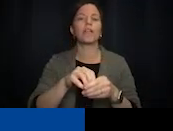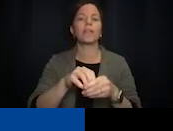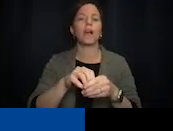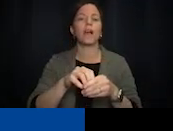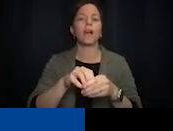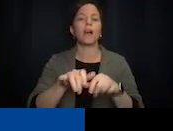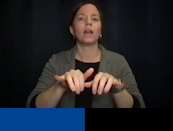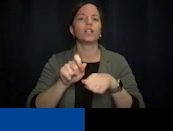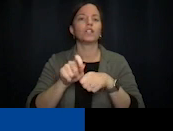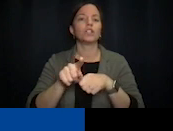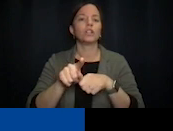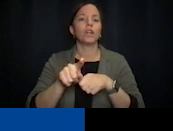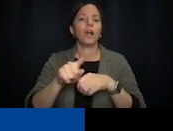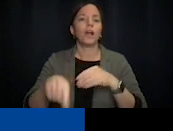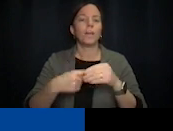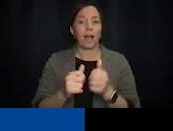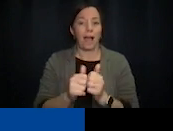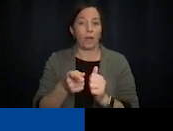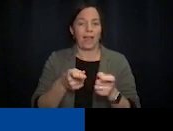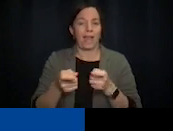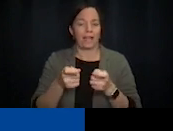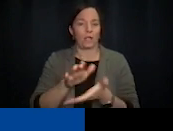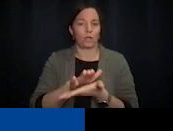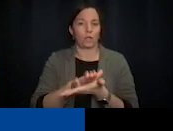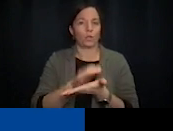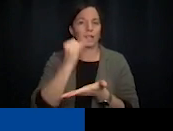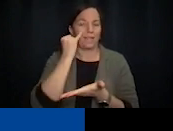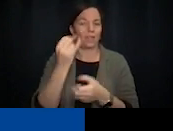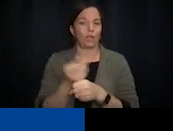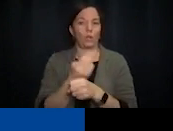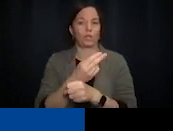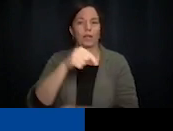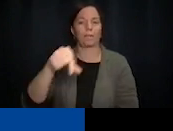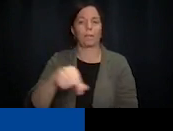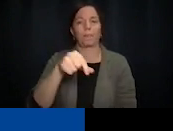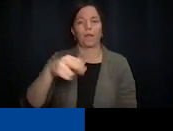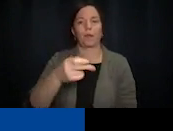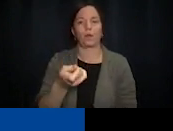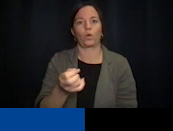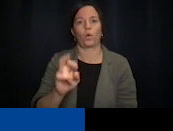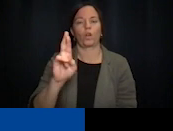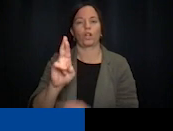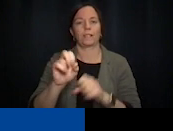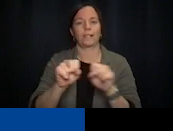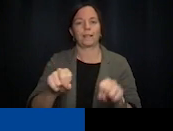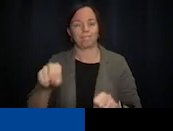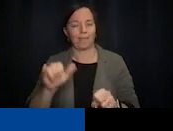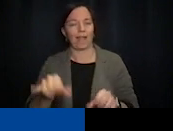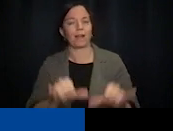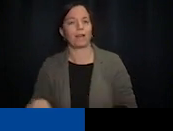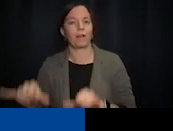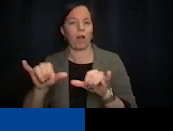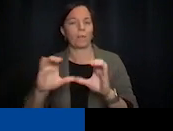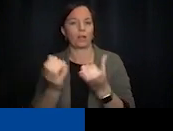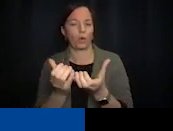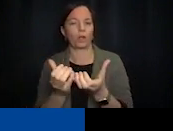about how are they handling schools that are on a quarter system? Yeah, that common course numbering question. We do have three